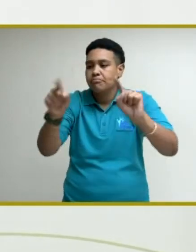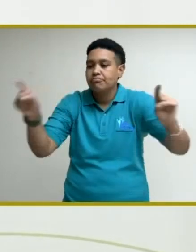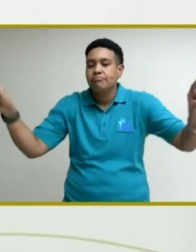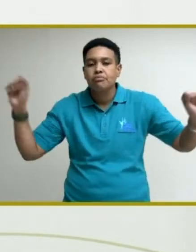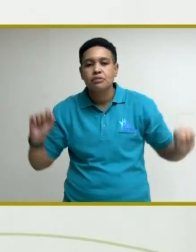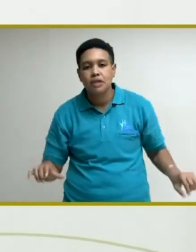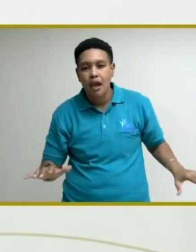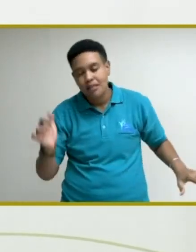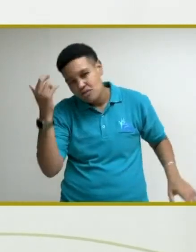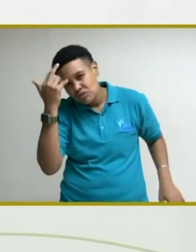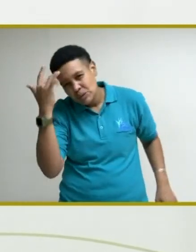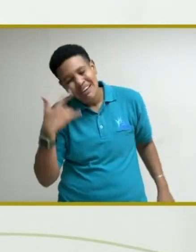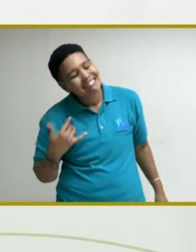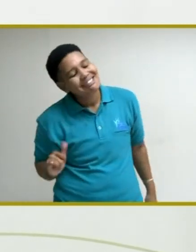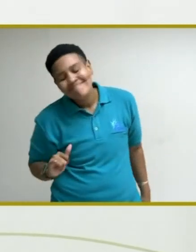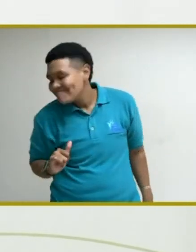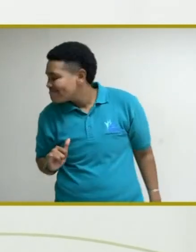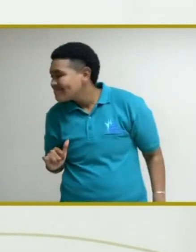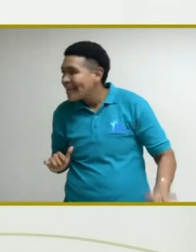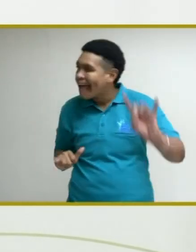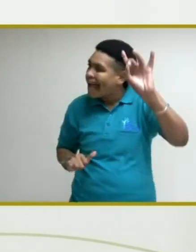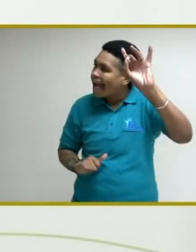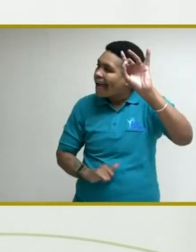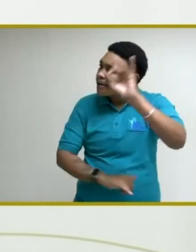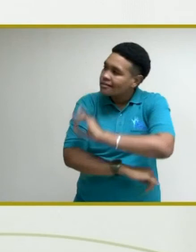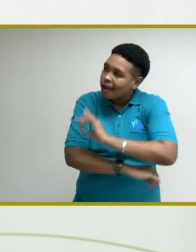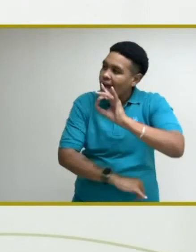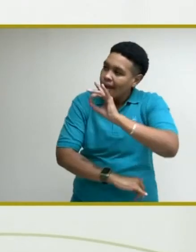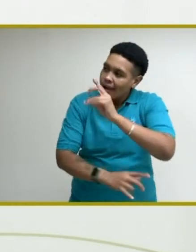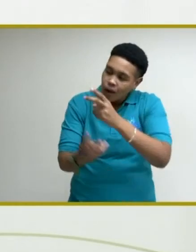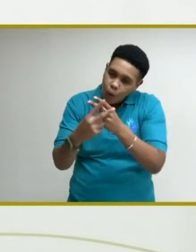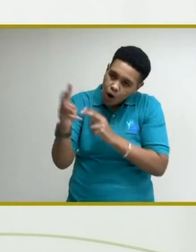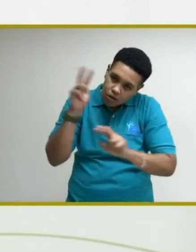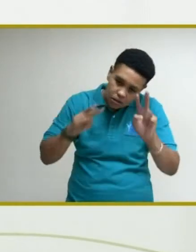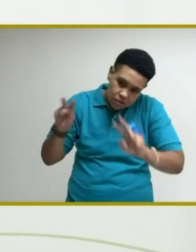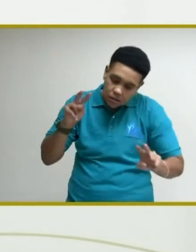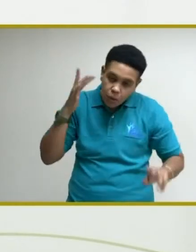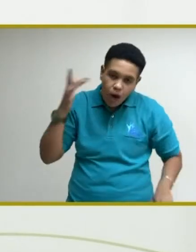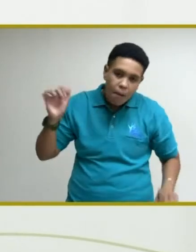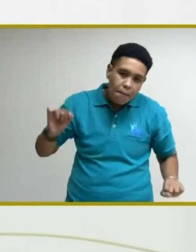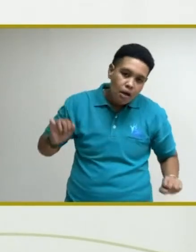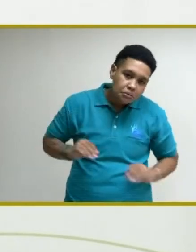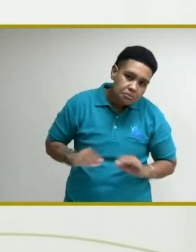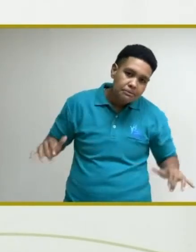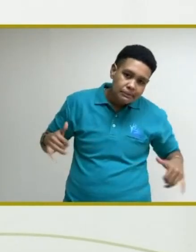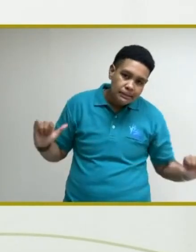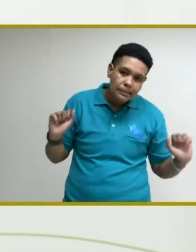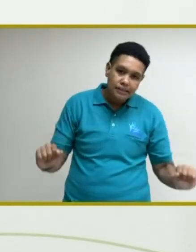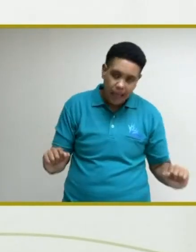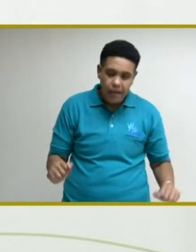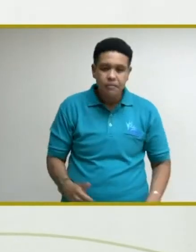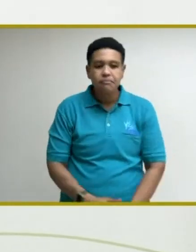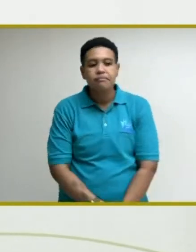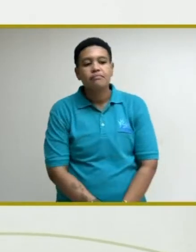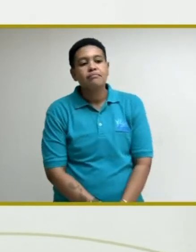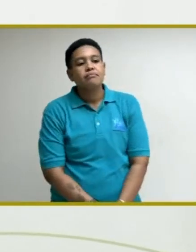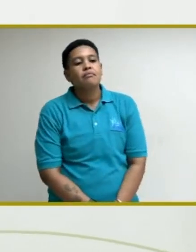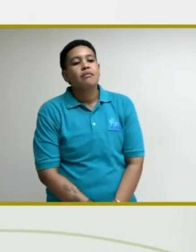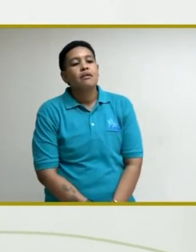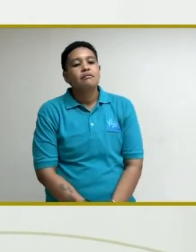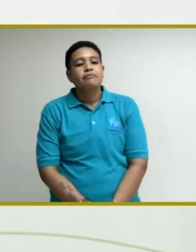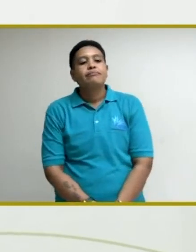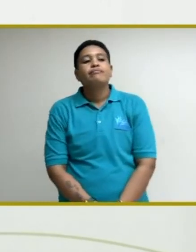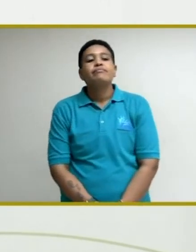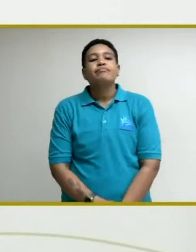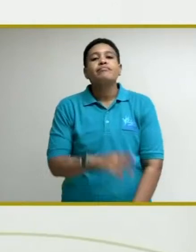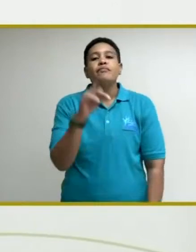reason why we still quarantine persons that are vaccinated. Thank you very much, CMO. The final question comes from